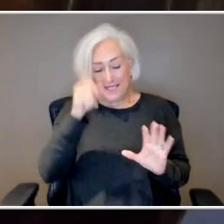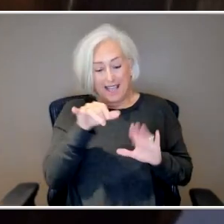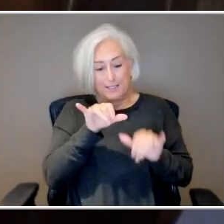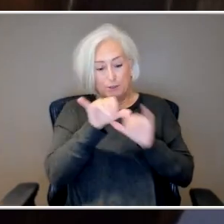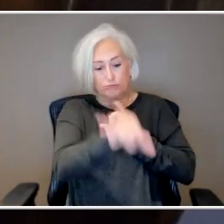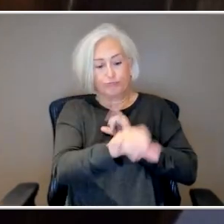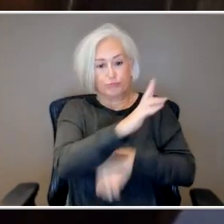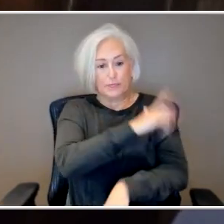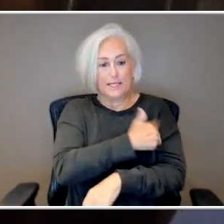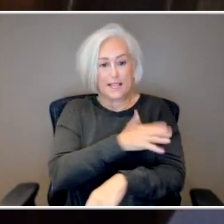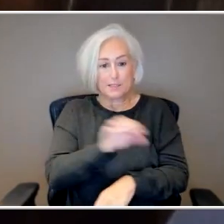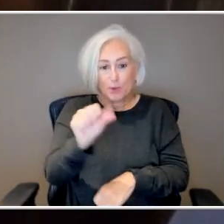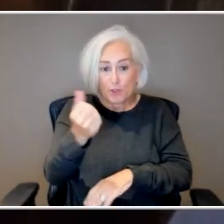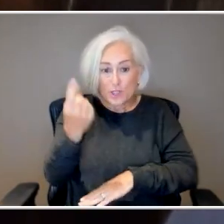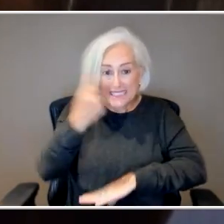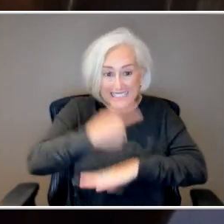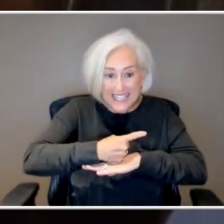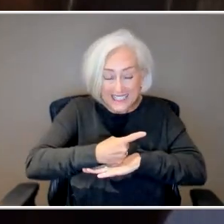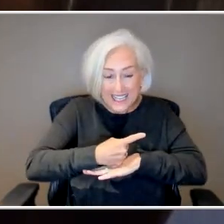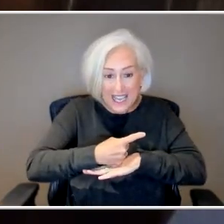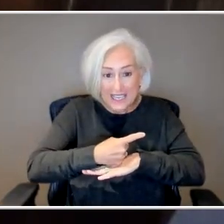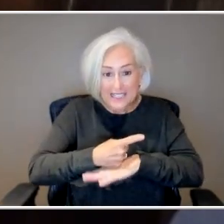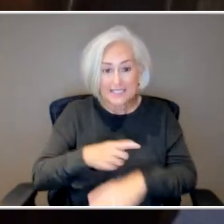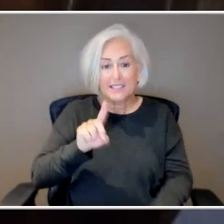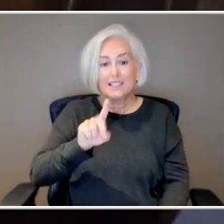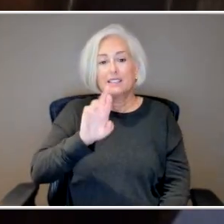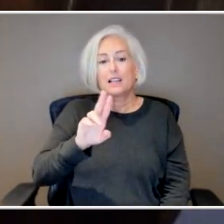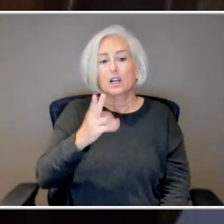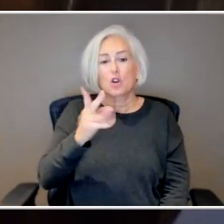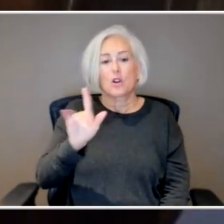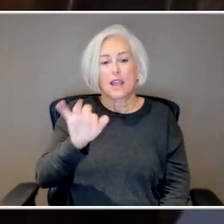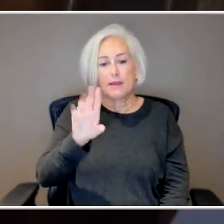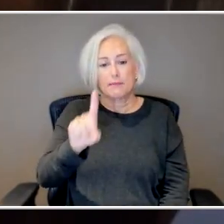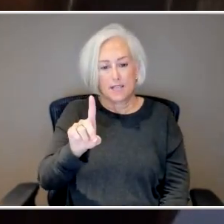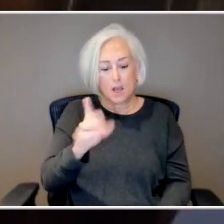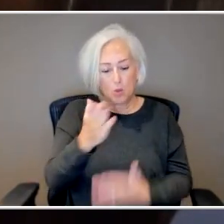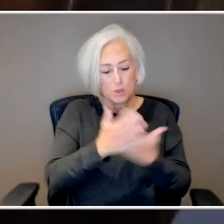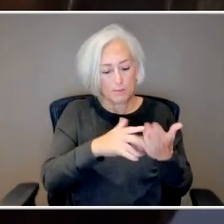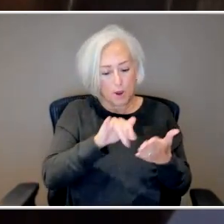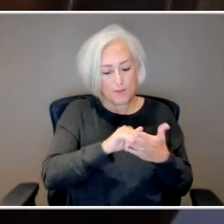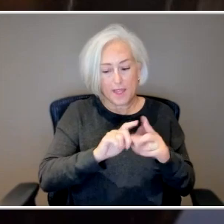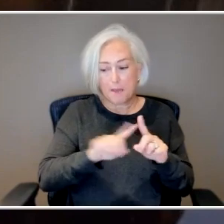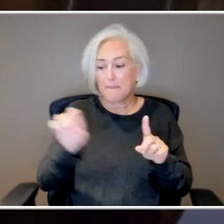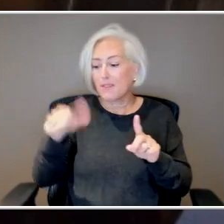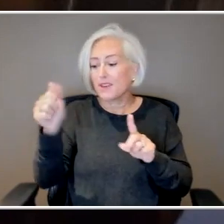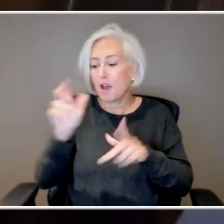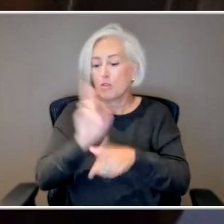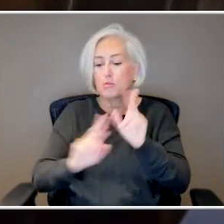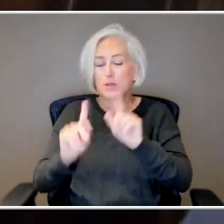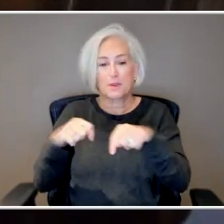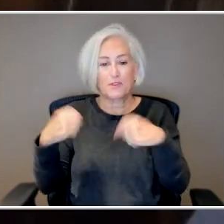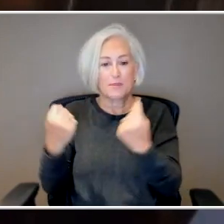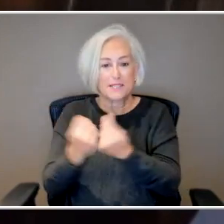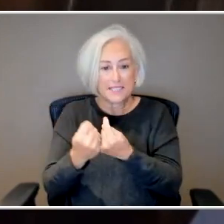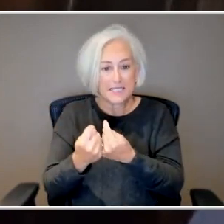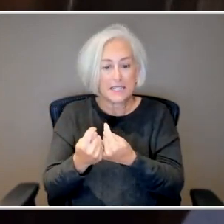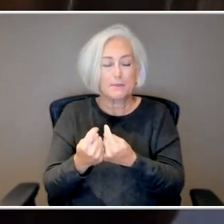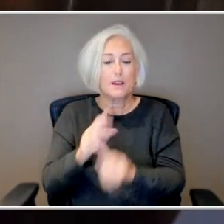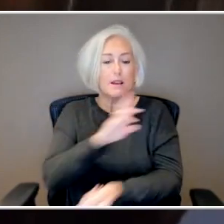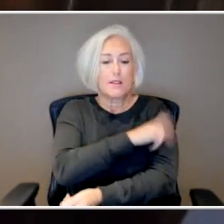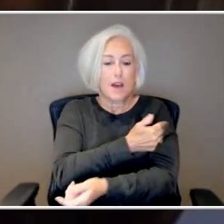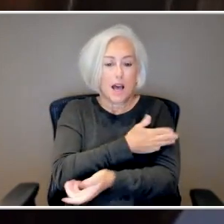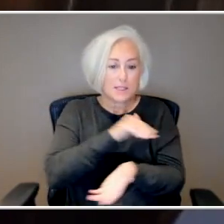So Dr. Hamda was a portion of that, but the rest of the team there, the hospitalists, the residents, the